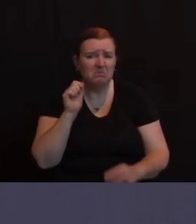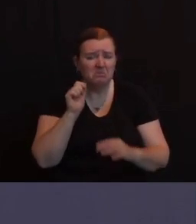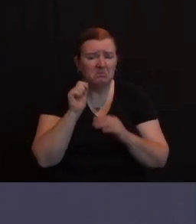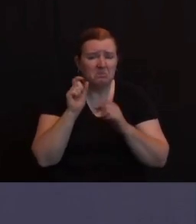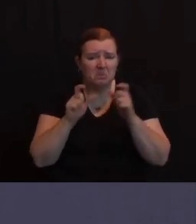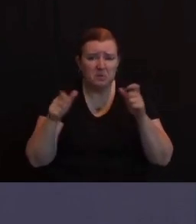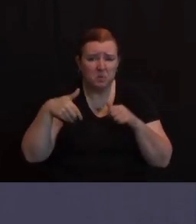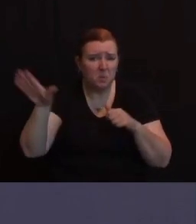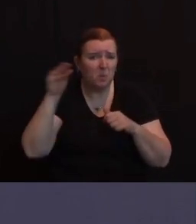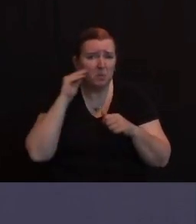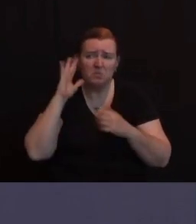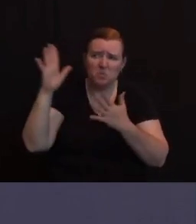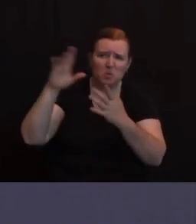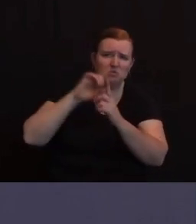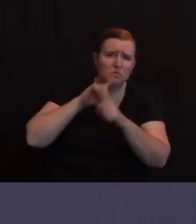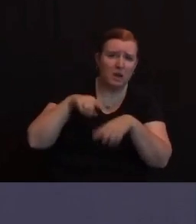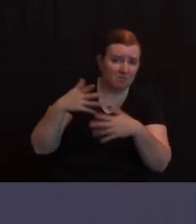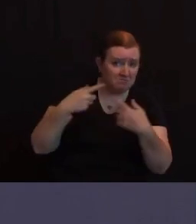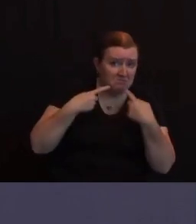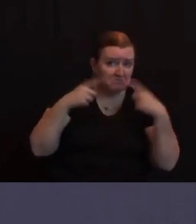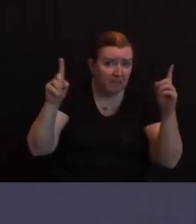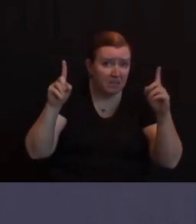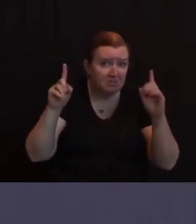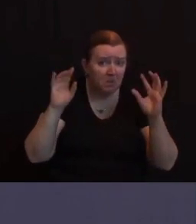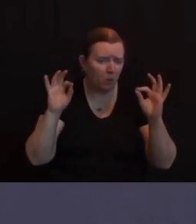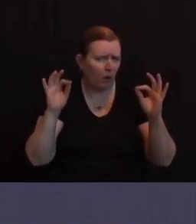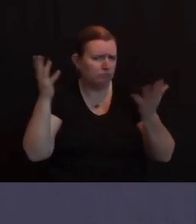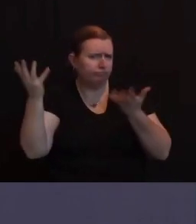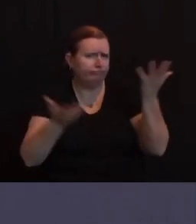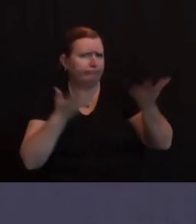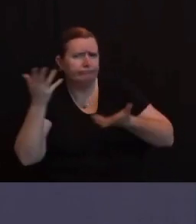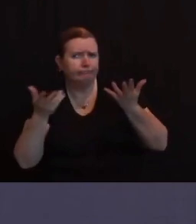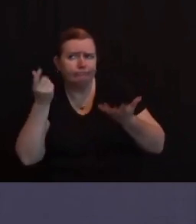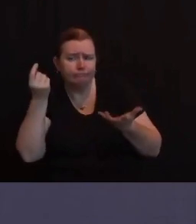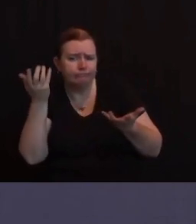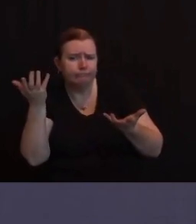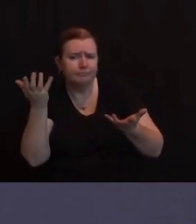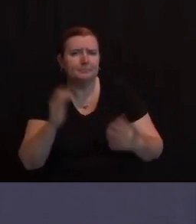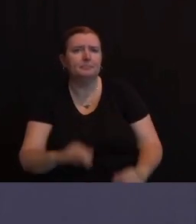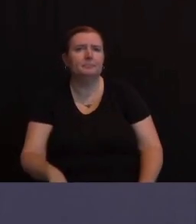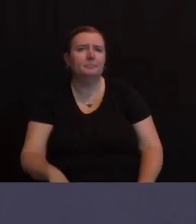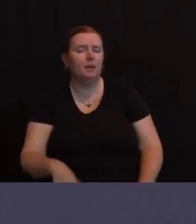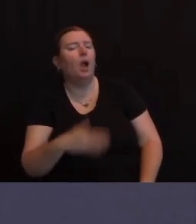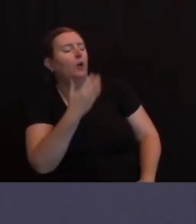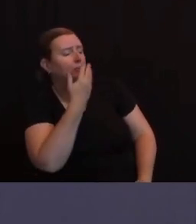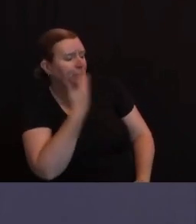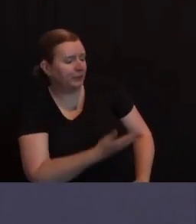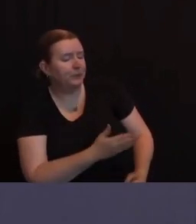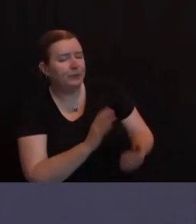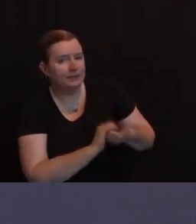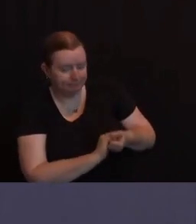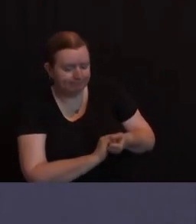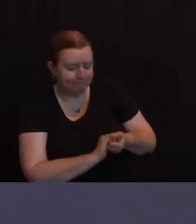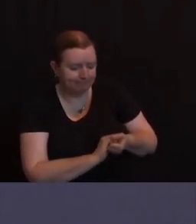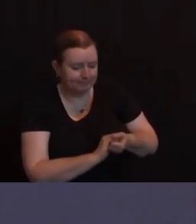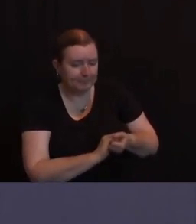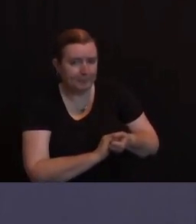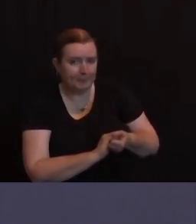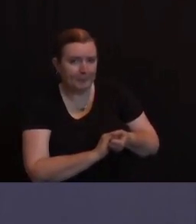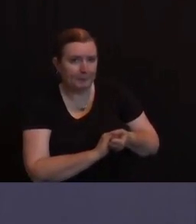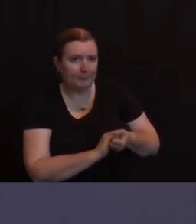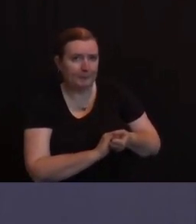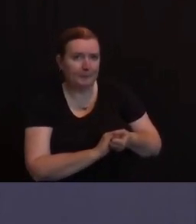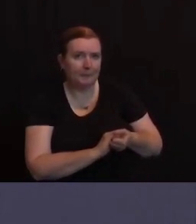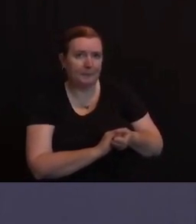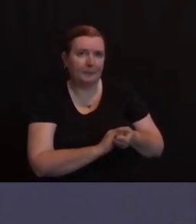has it accomplished what you had hoped? Thanks. Thank you. There may be some technical noise around